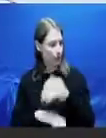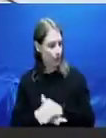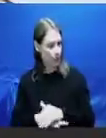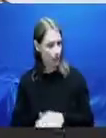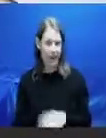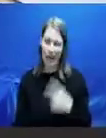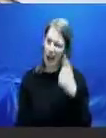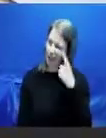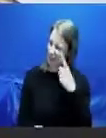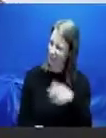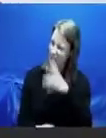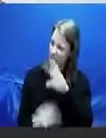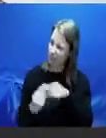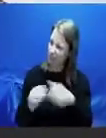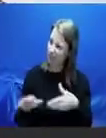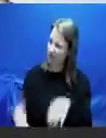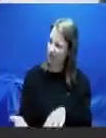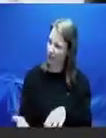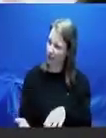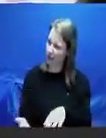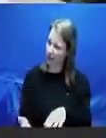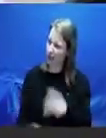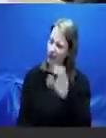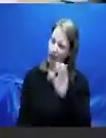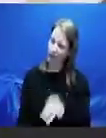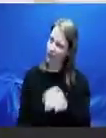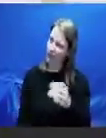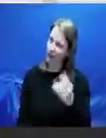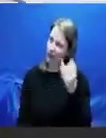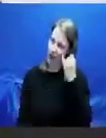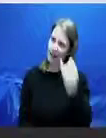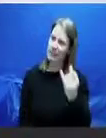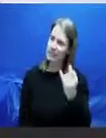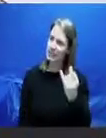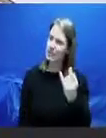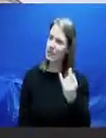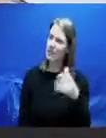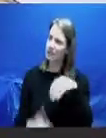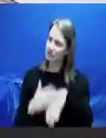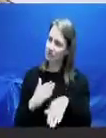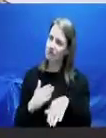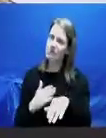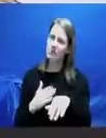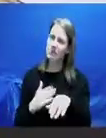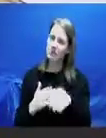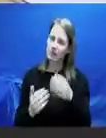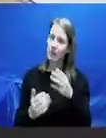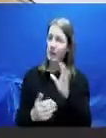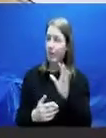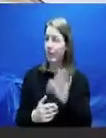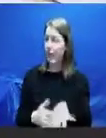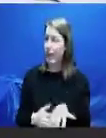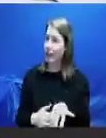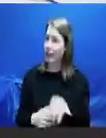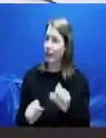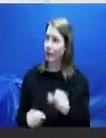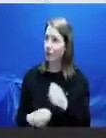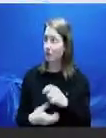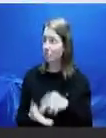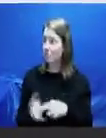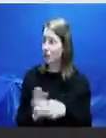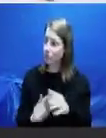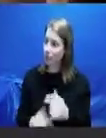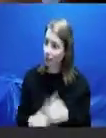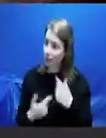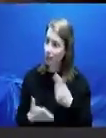the death, because like rage against the dying of the light. The light could be meaning your life. It could be meaning what you can see until